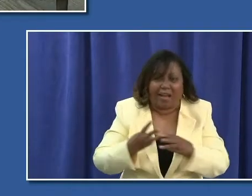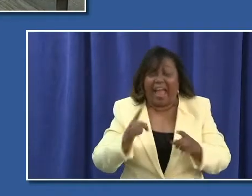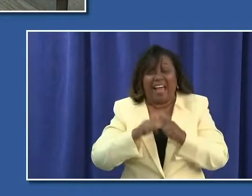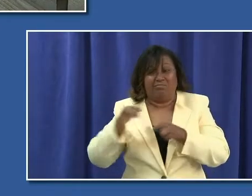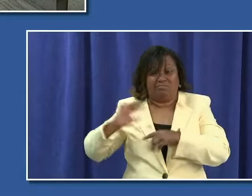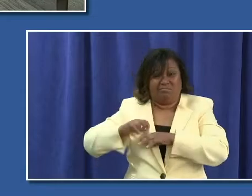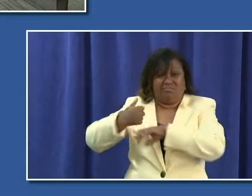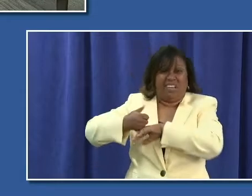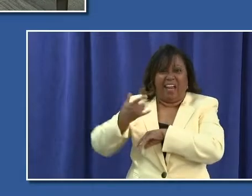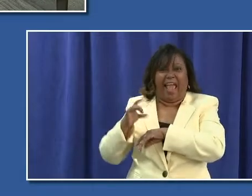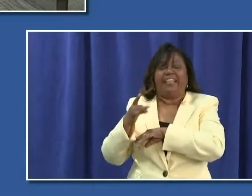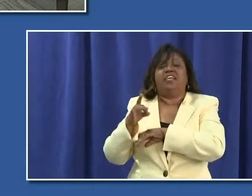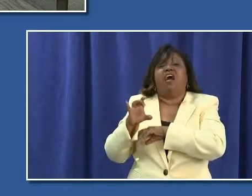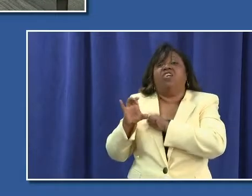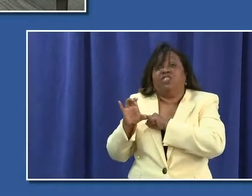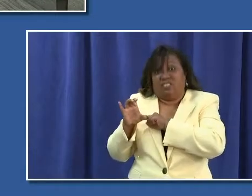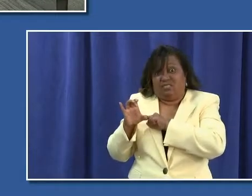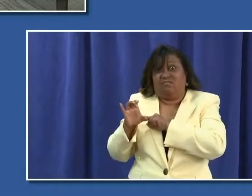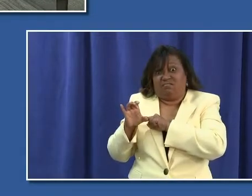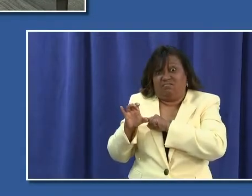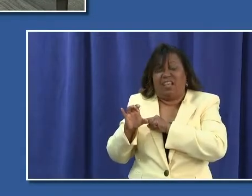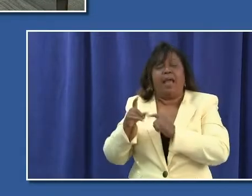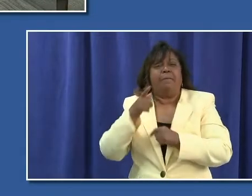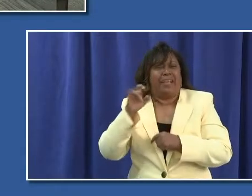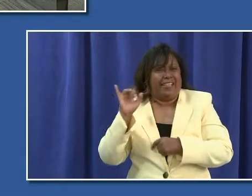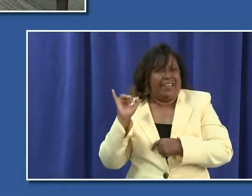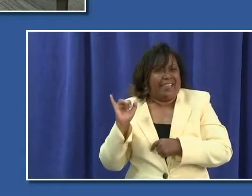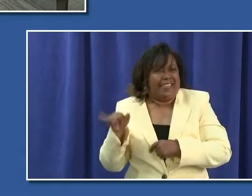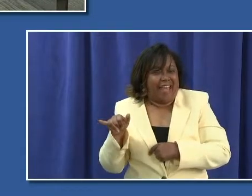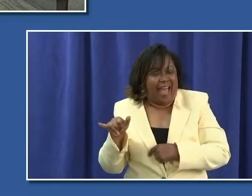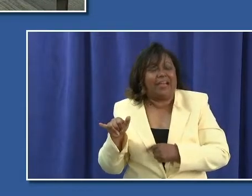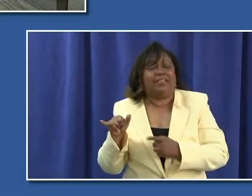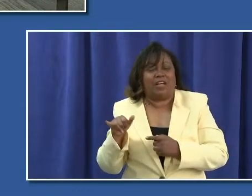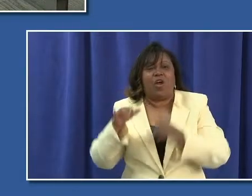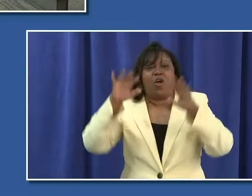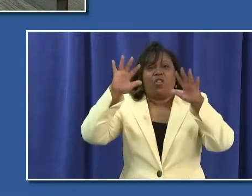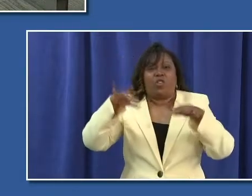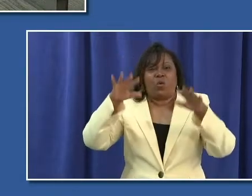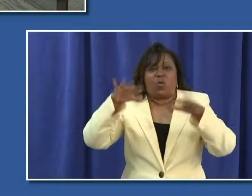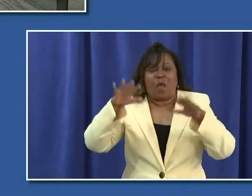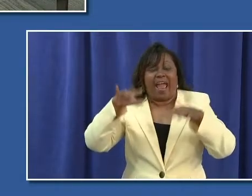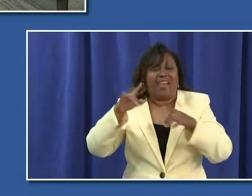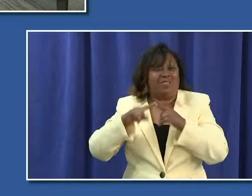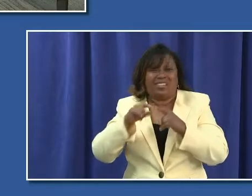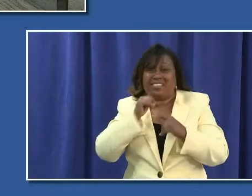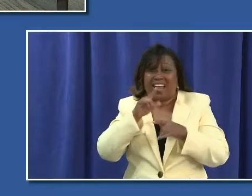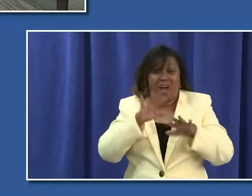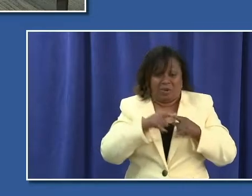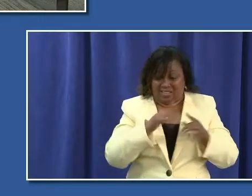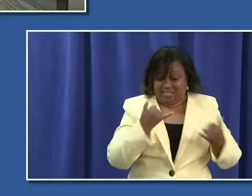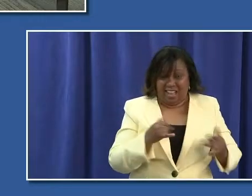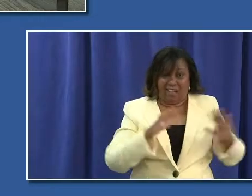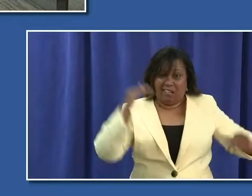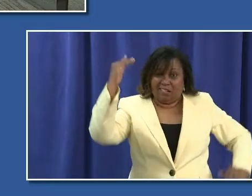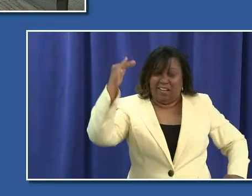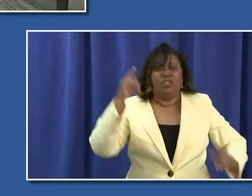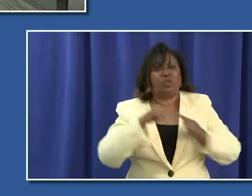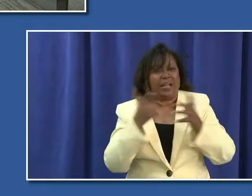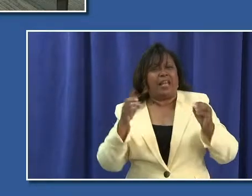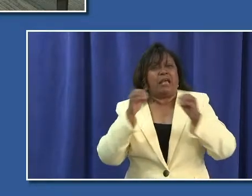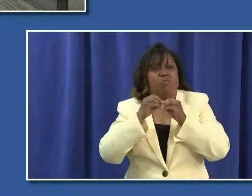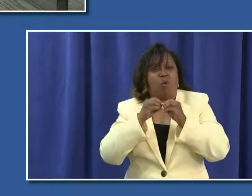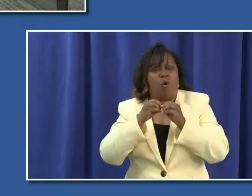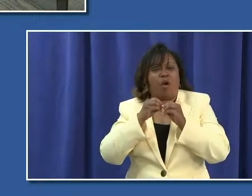built back in the mid-1800s. And because of that, the rainfall then wasn't the way that it is now. So we're getting